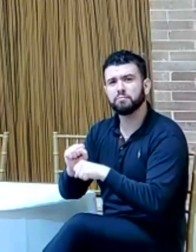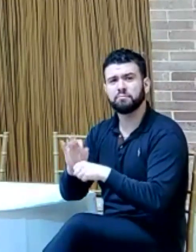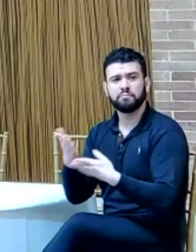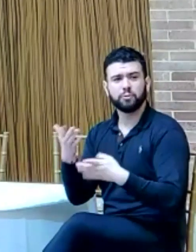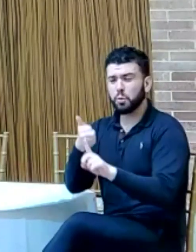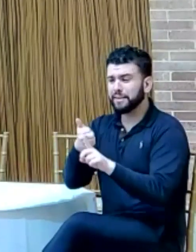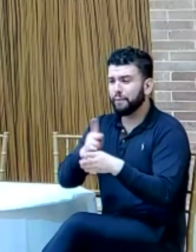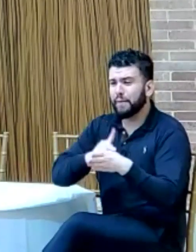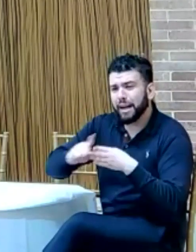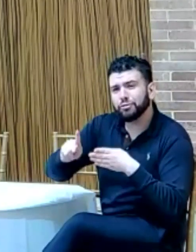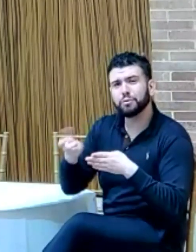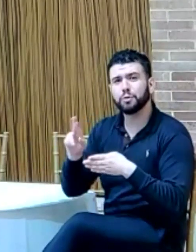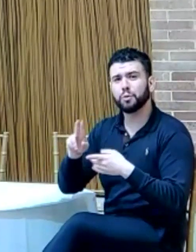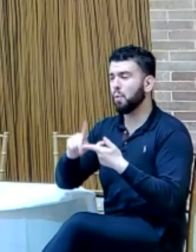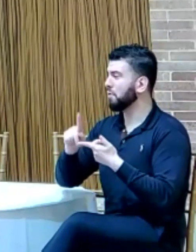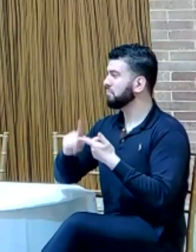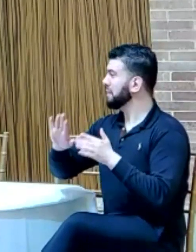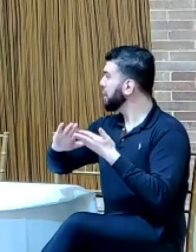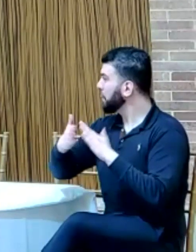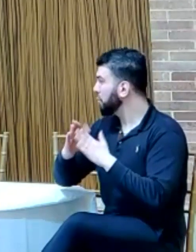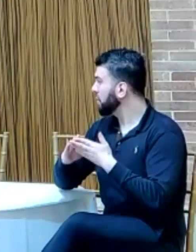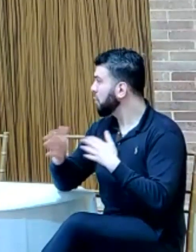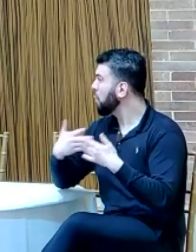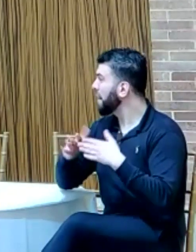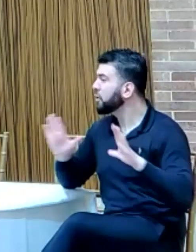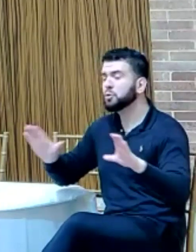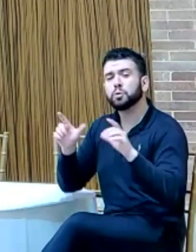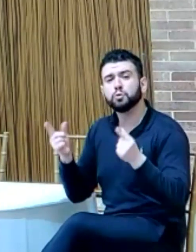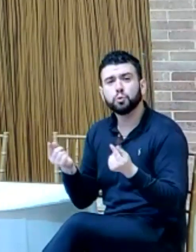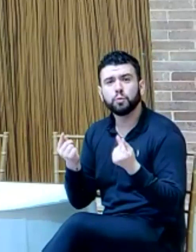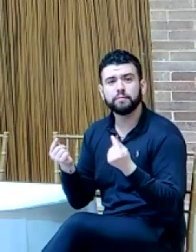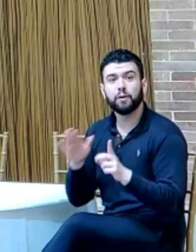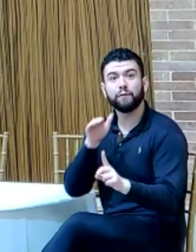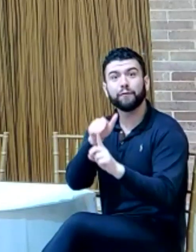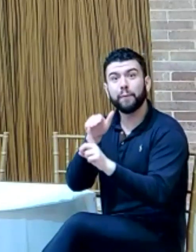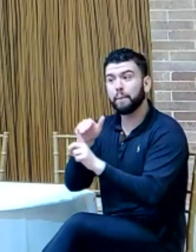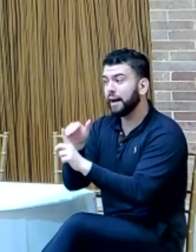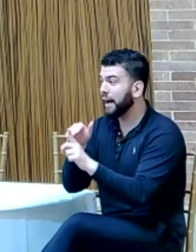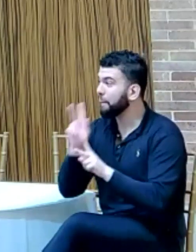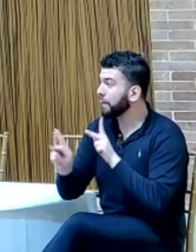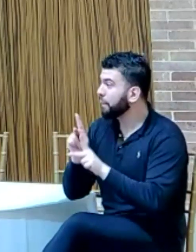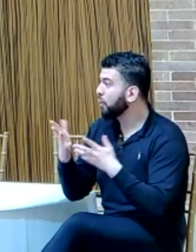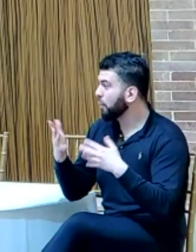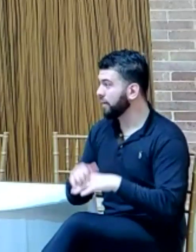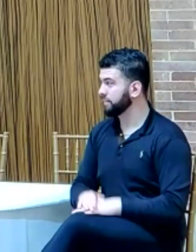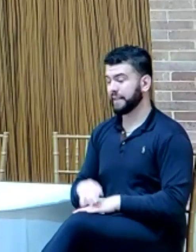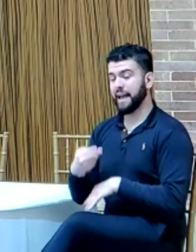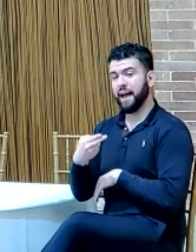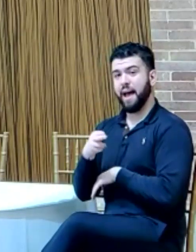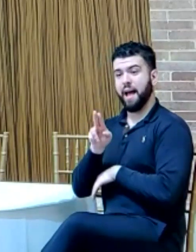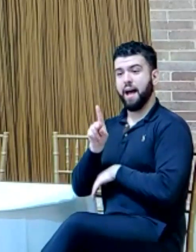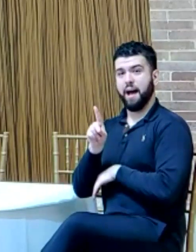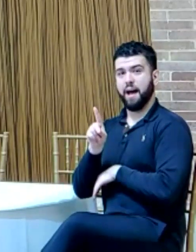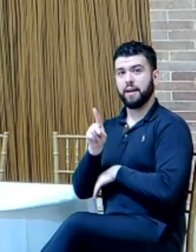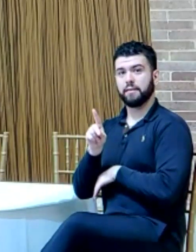neighbors your your church members etc etc please remind them that HUD is